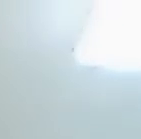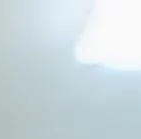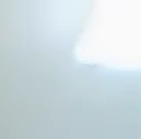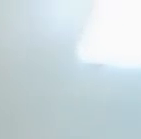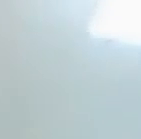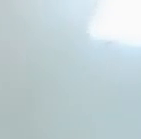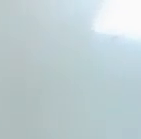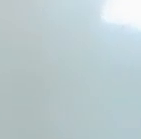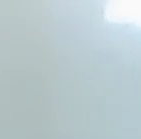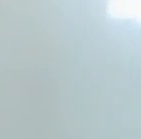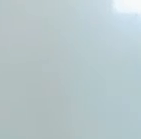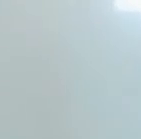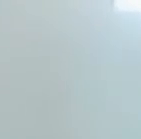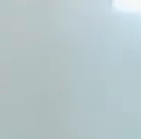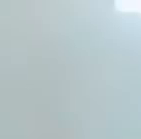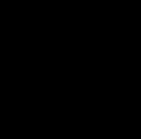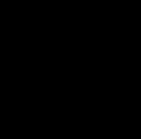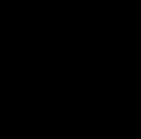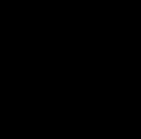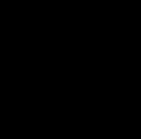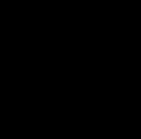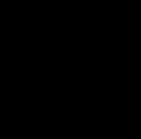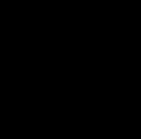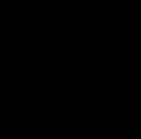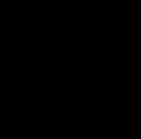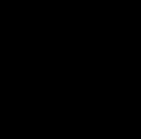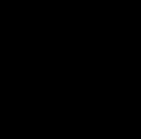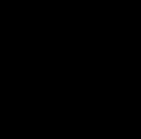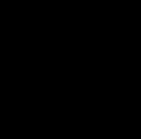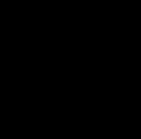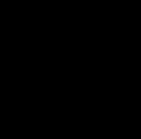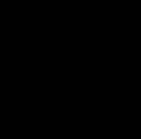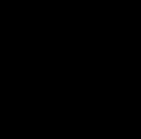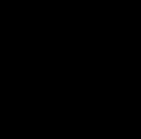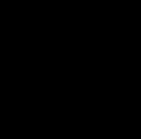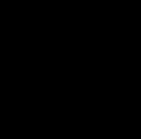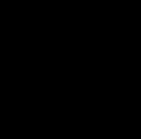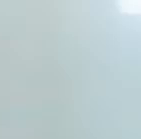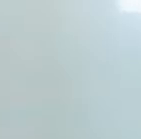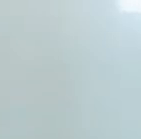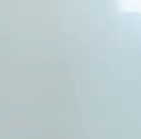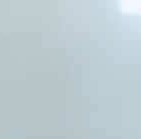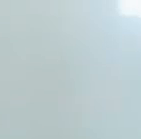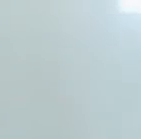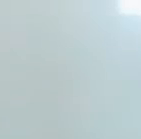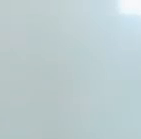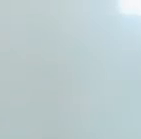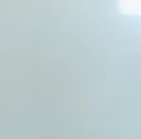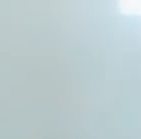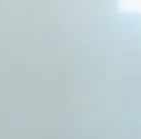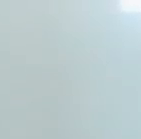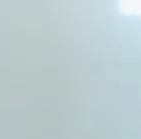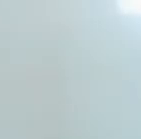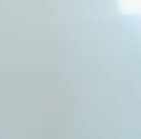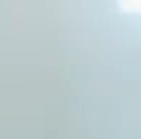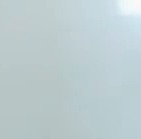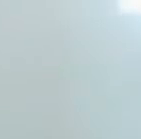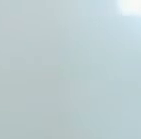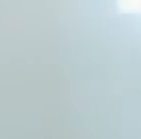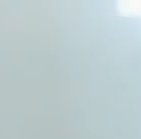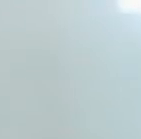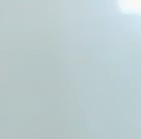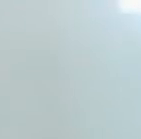At this point, let us welcome back Dr. Azwanda Bari, the Vice Dean for